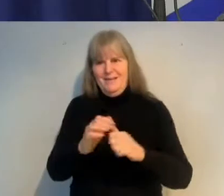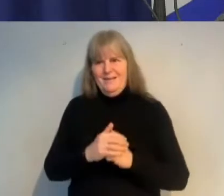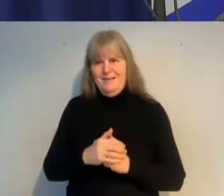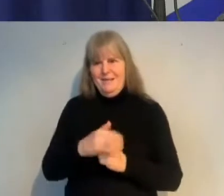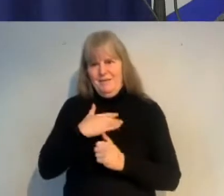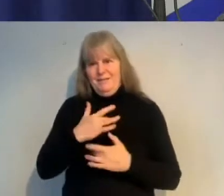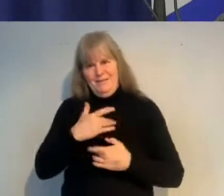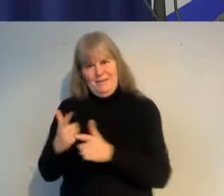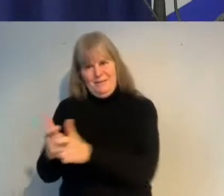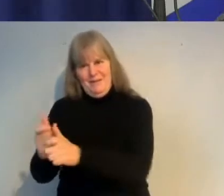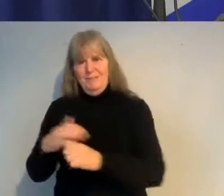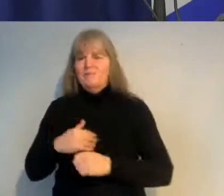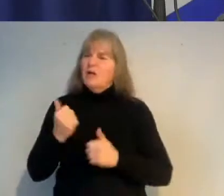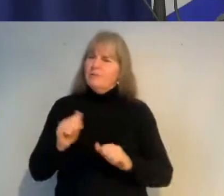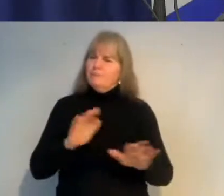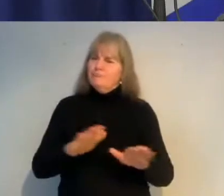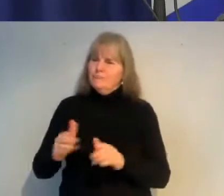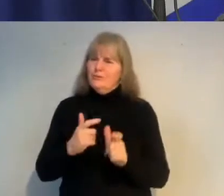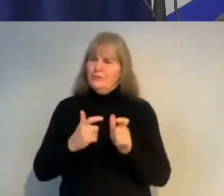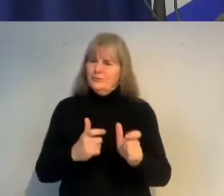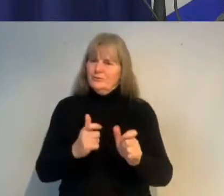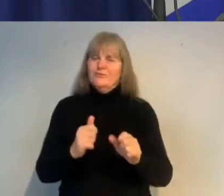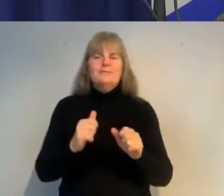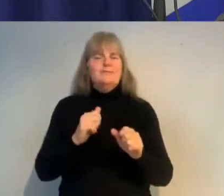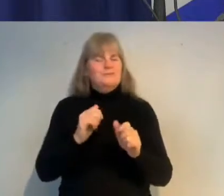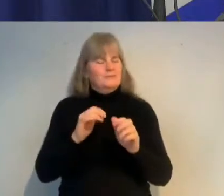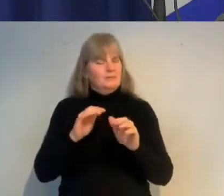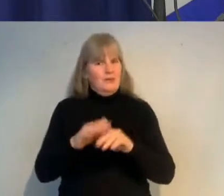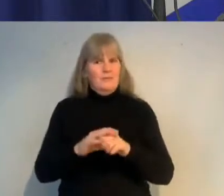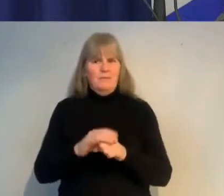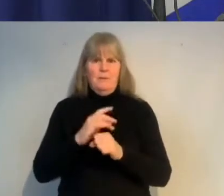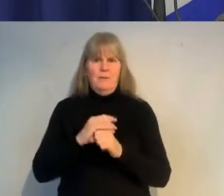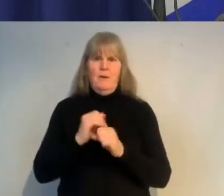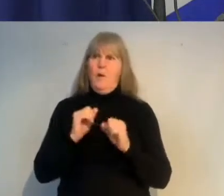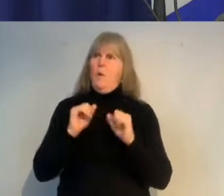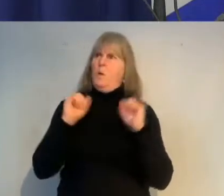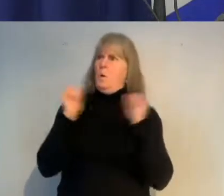and realized how cold it was and hoped my car would do okay.